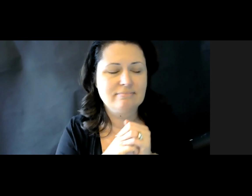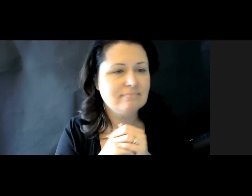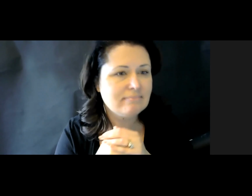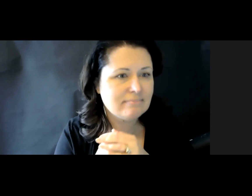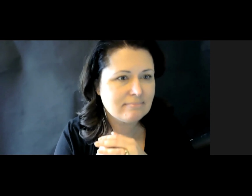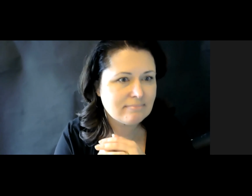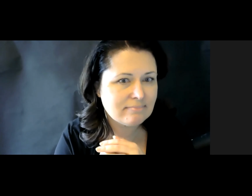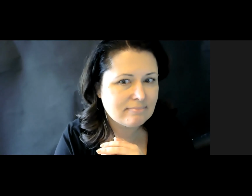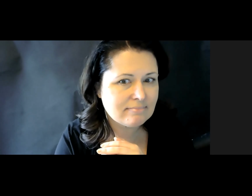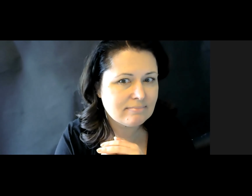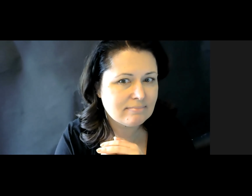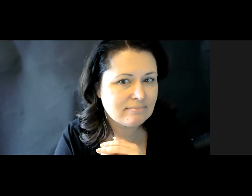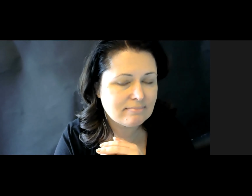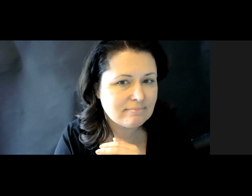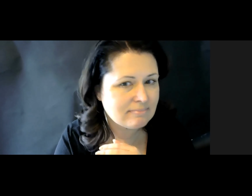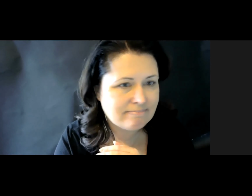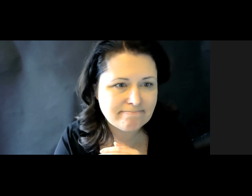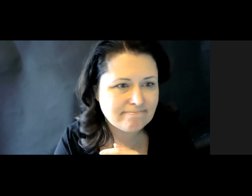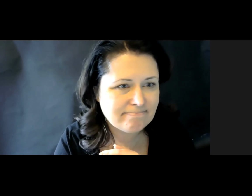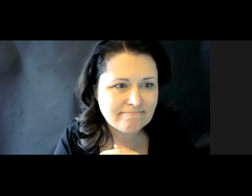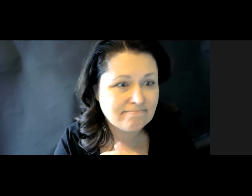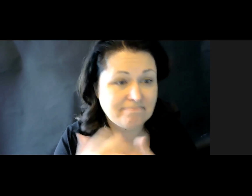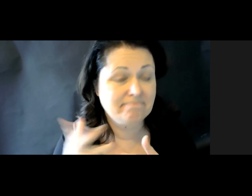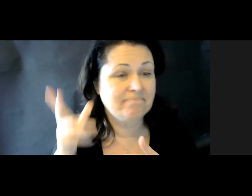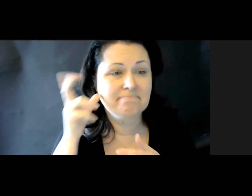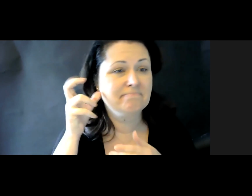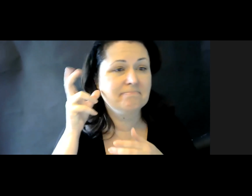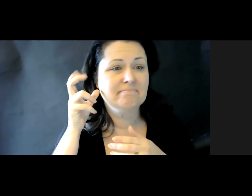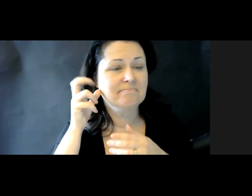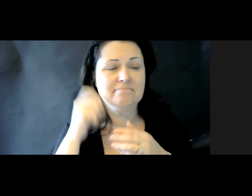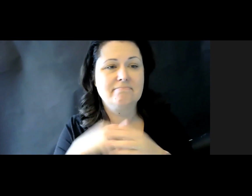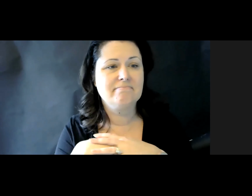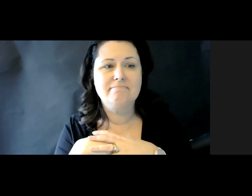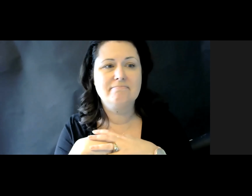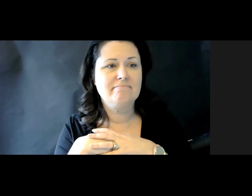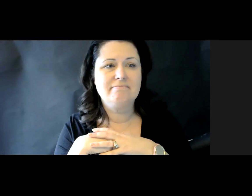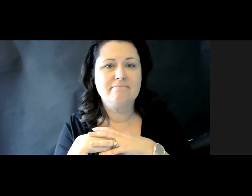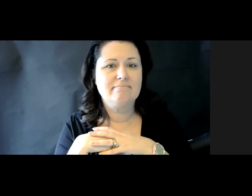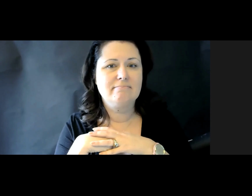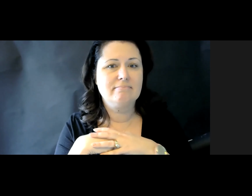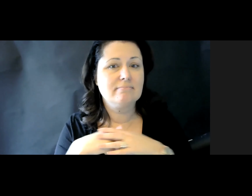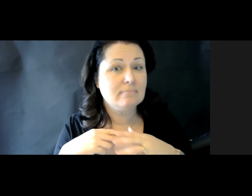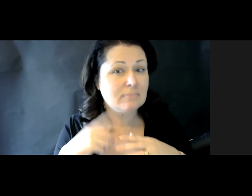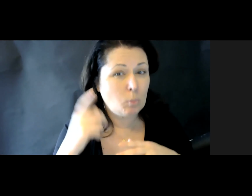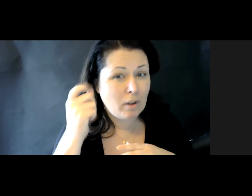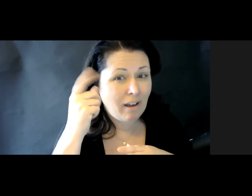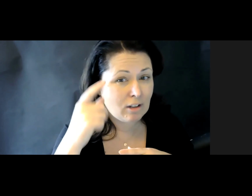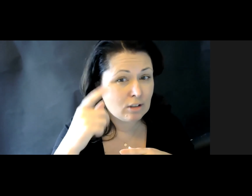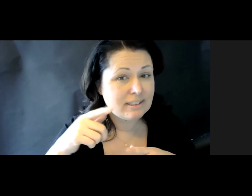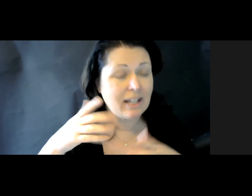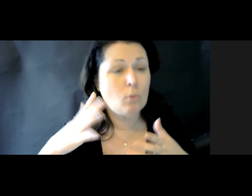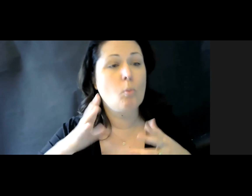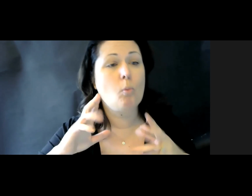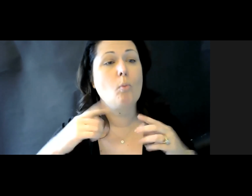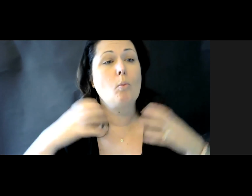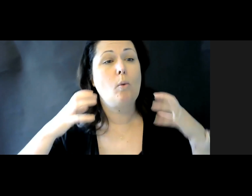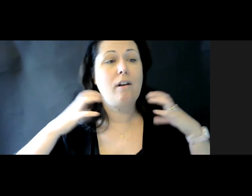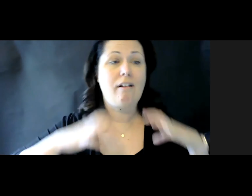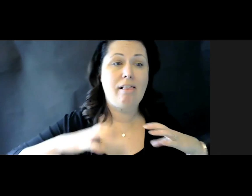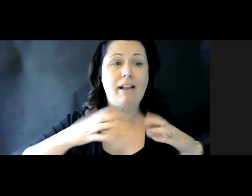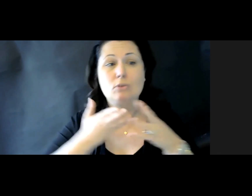of our organization is that we all come from a place of lived experience. So we have a deeper understanding of what our peers are going through, and we handle